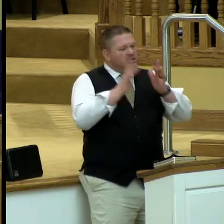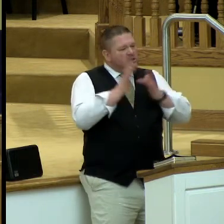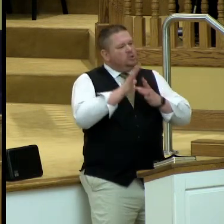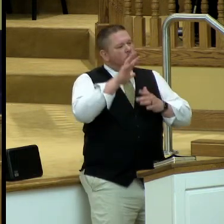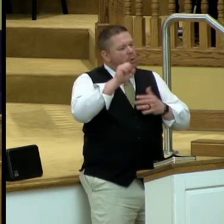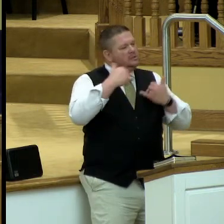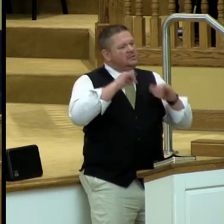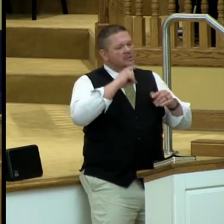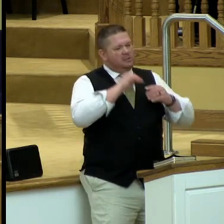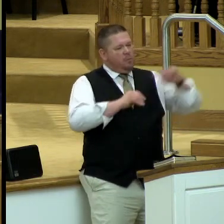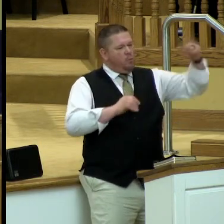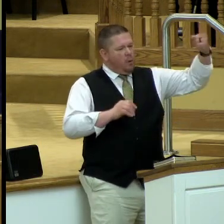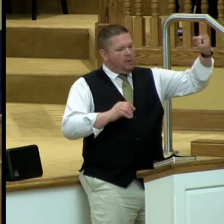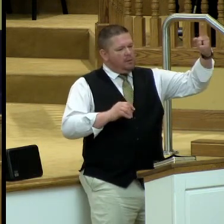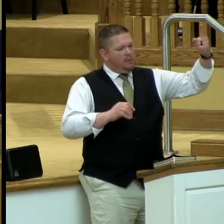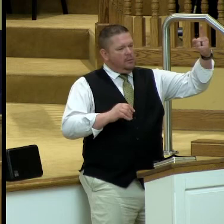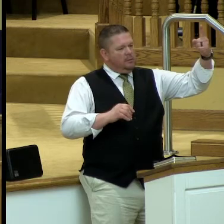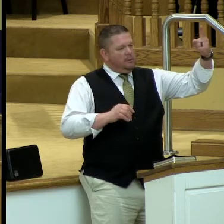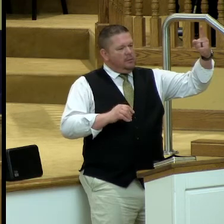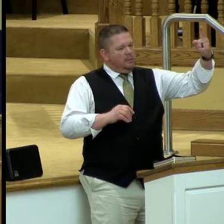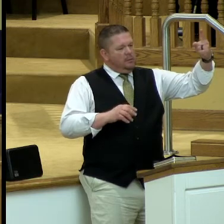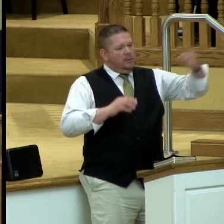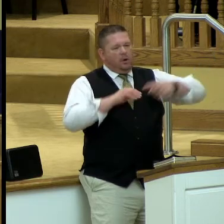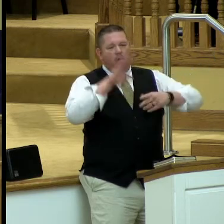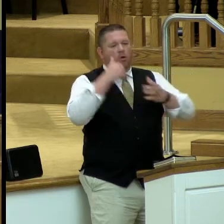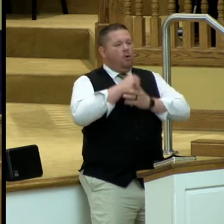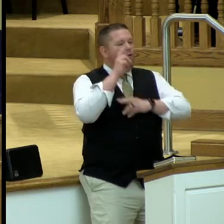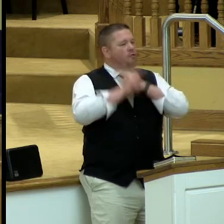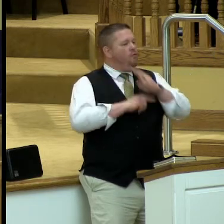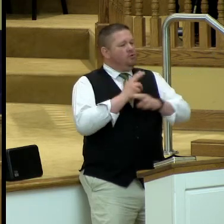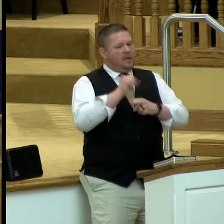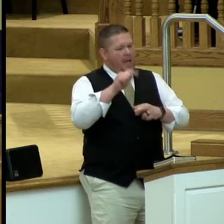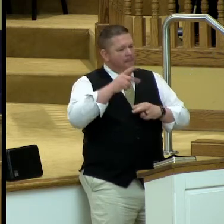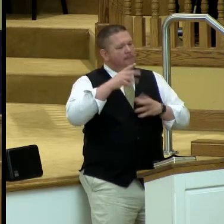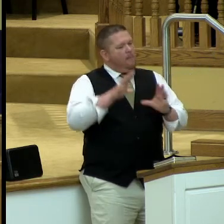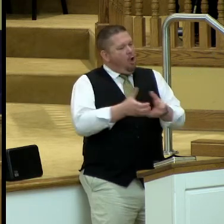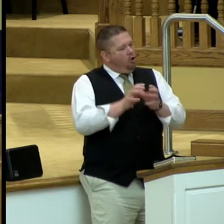Jesus was and still is number one in recycling in the entire universe.